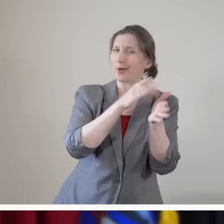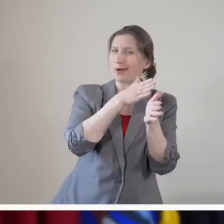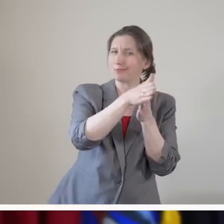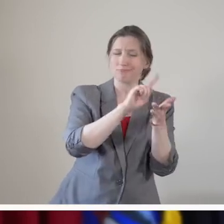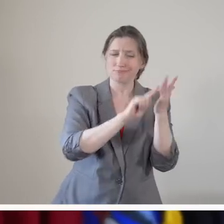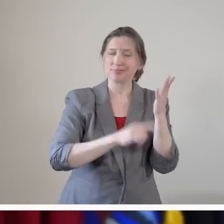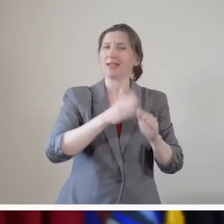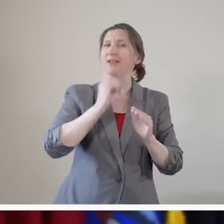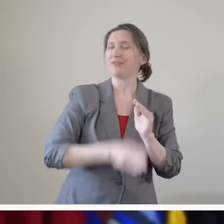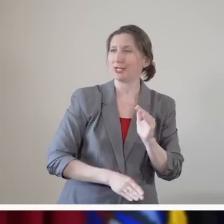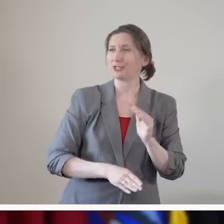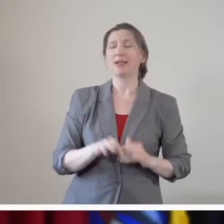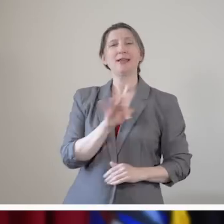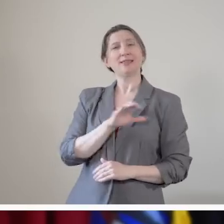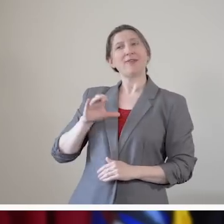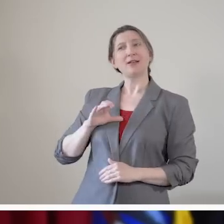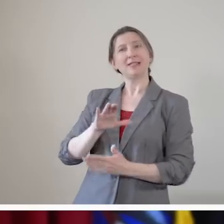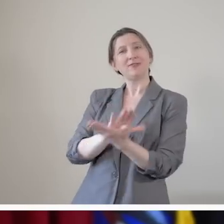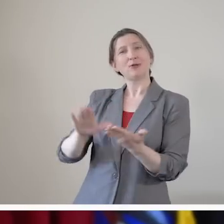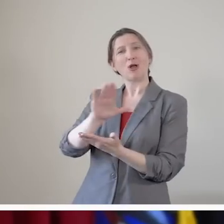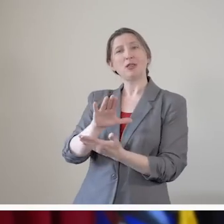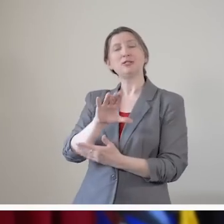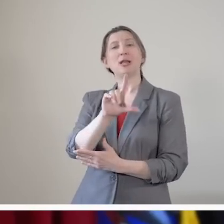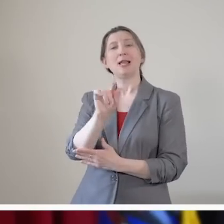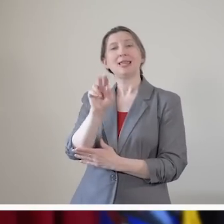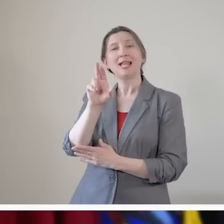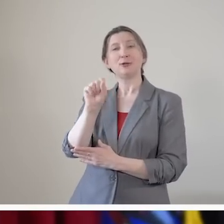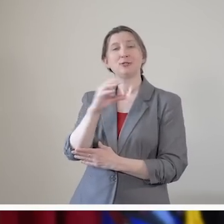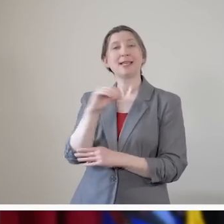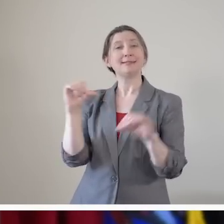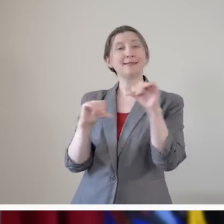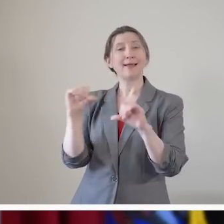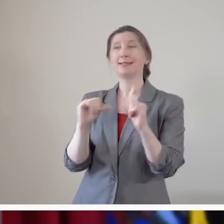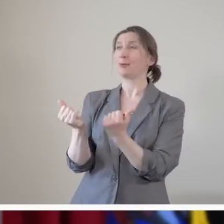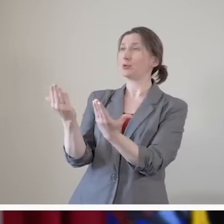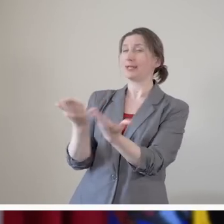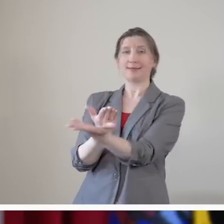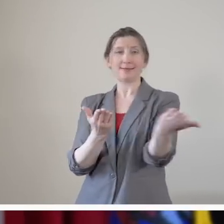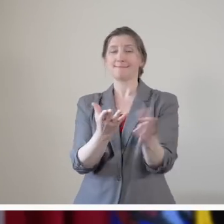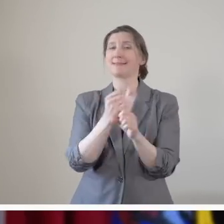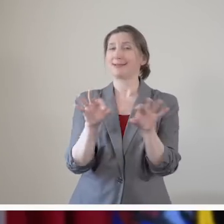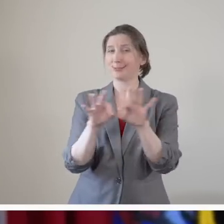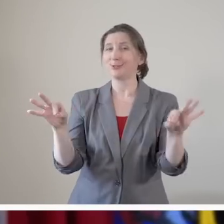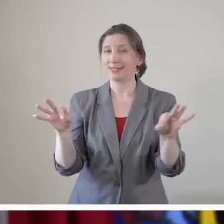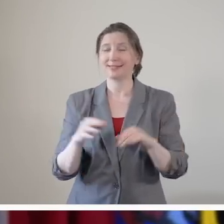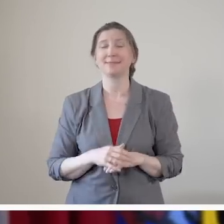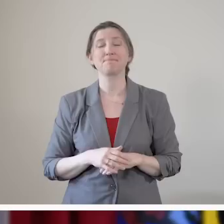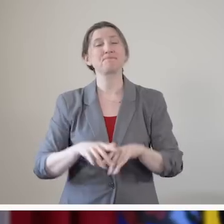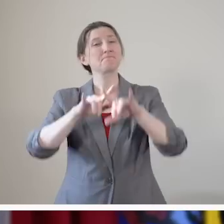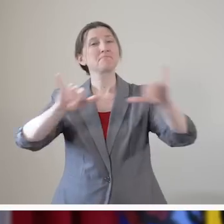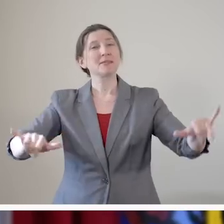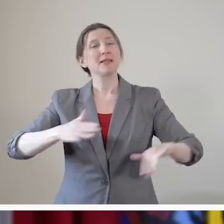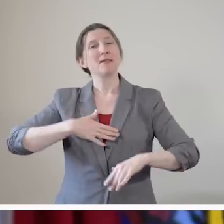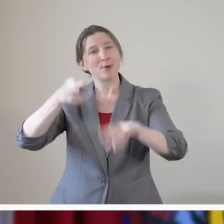respective course of study. Upon the recommendation of the faculty of the College of Letters and Science, I present these candidates for degrees. It is also